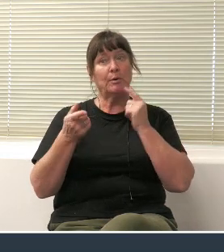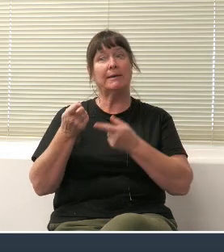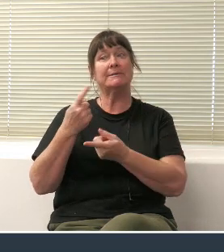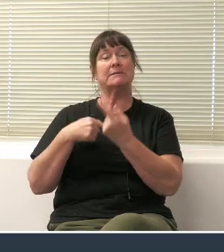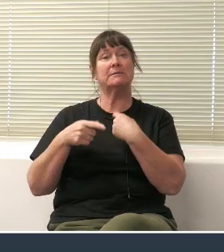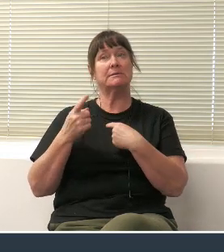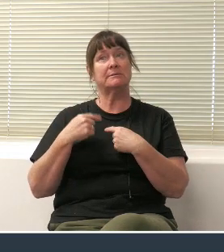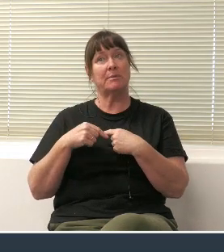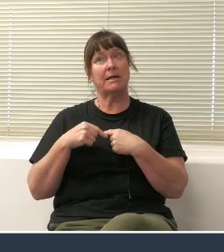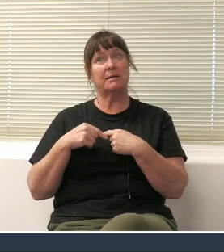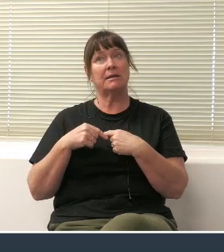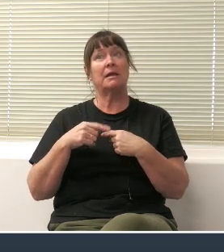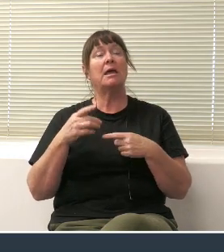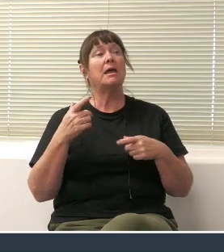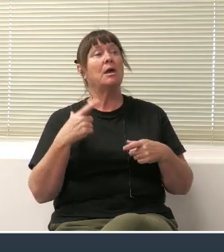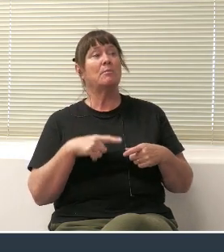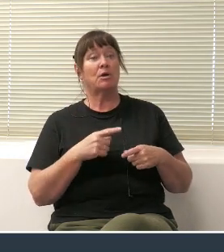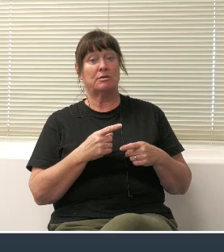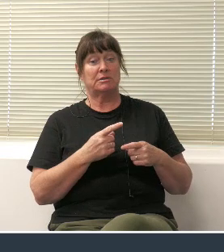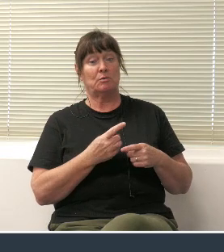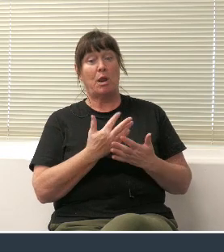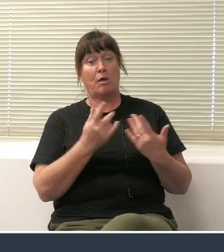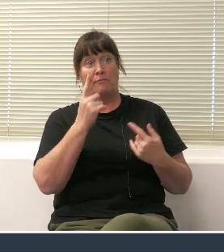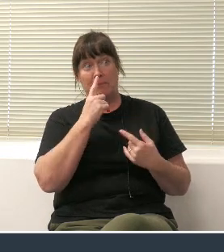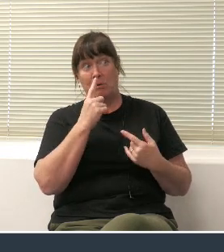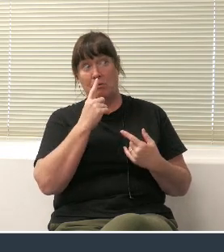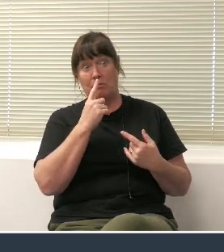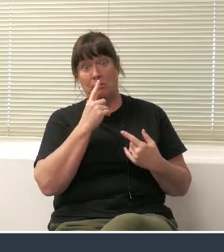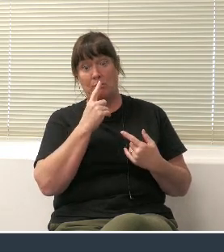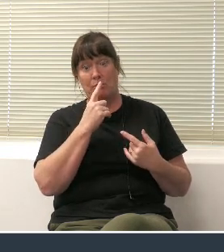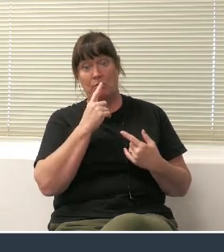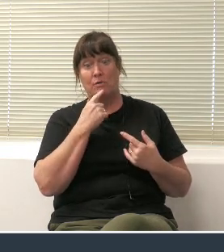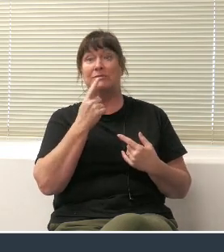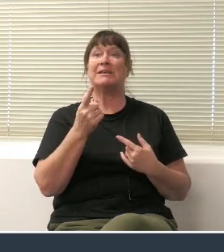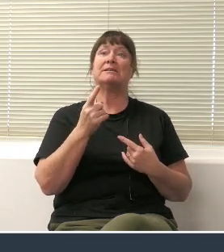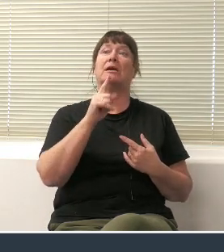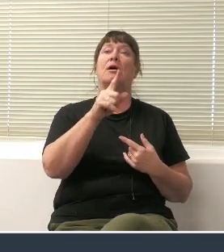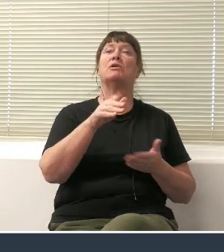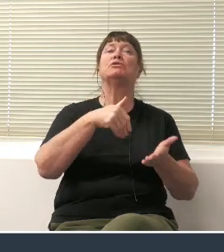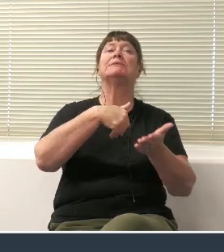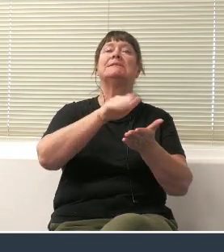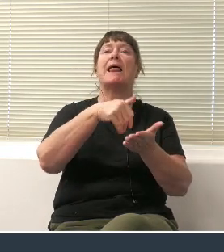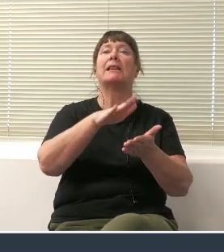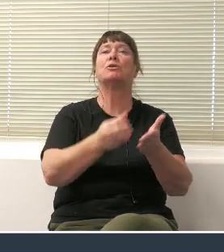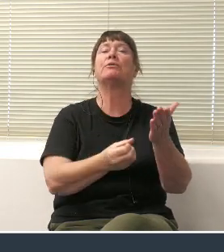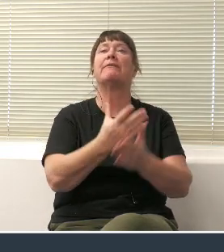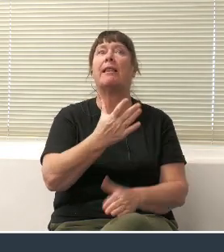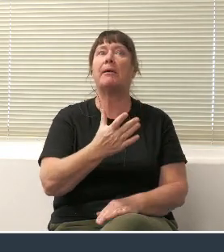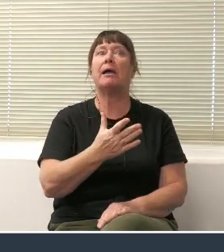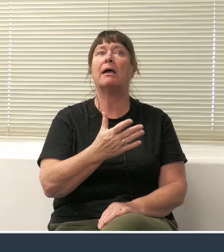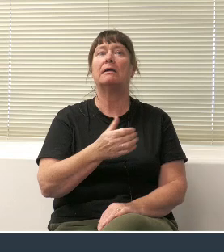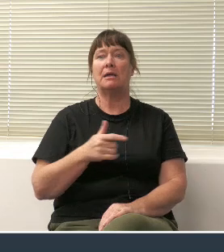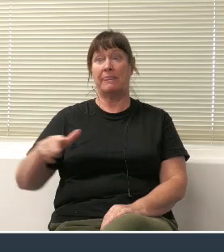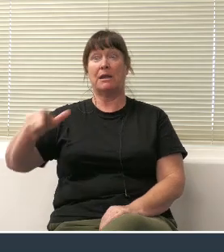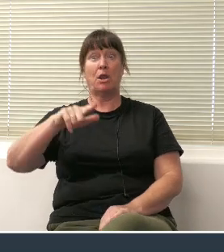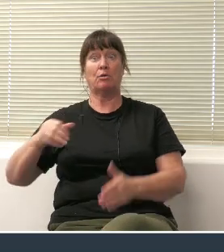bit about, because we did have a number of people that had suggested to sell to a developer, and we had a